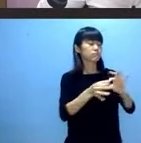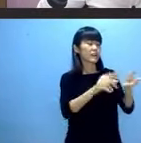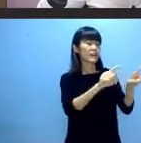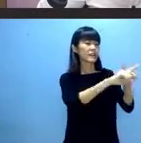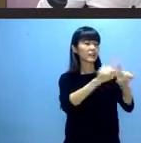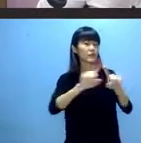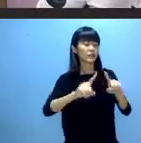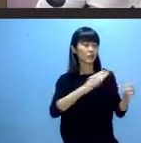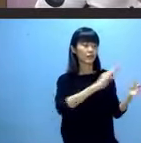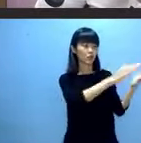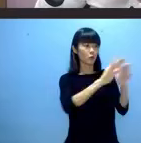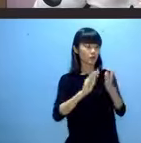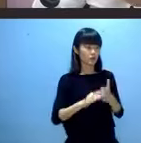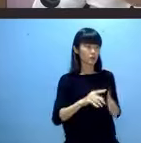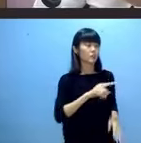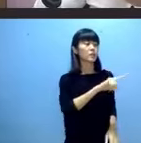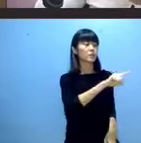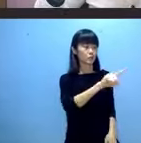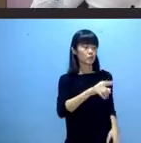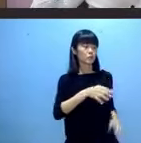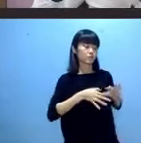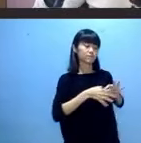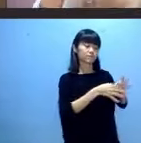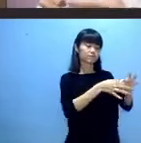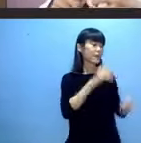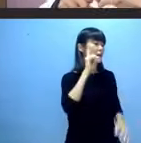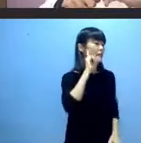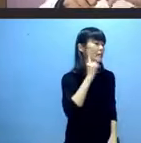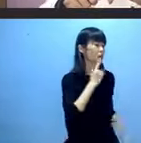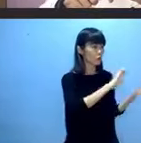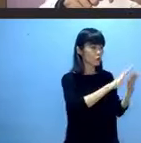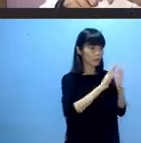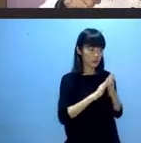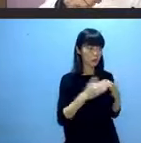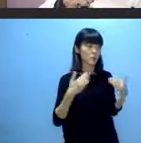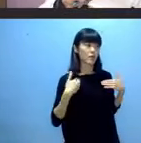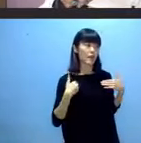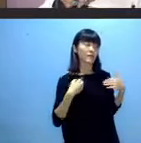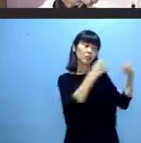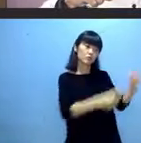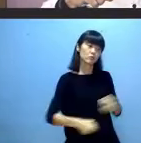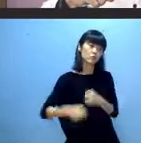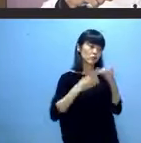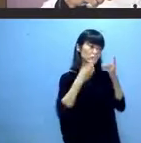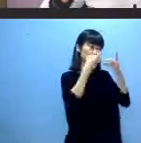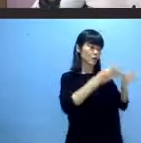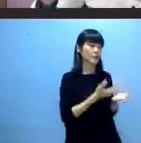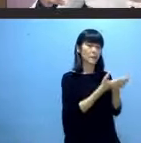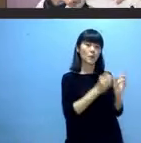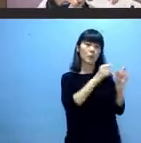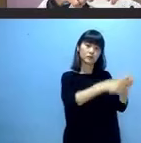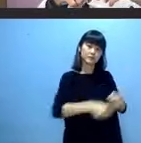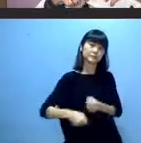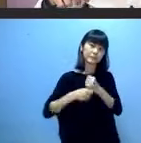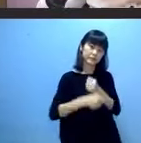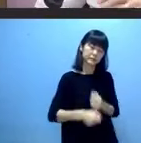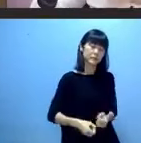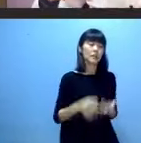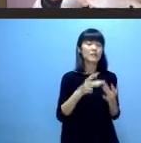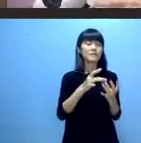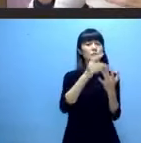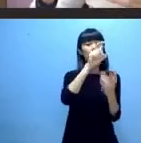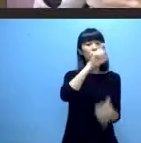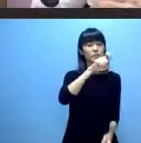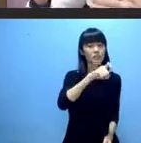I know you're very plugged into the deaf community because you do that dragon boating work with them, the special needs community because you do